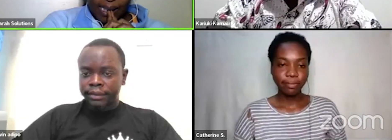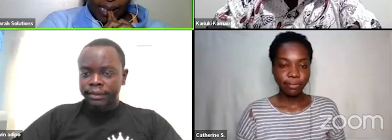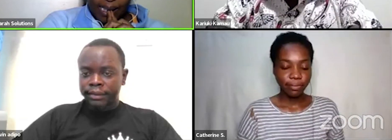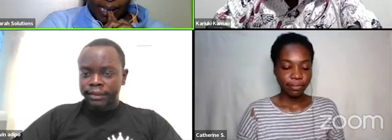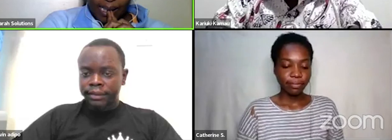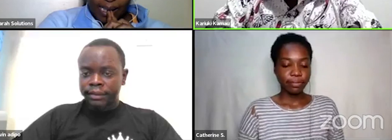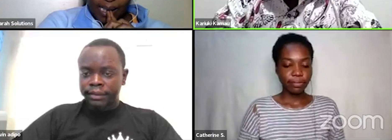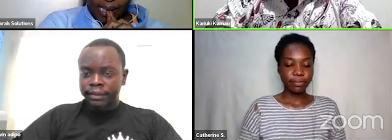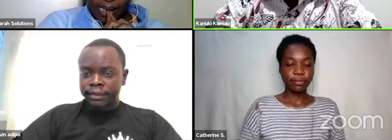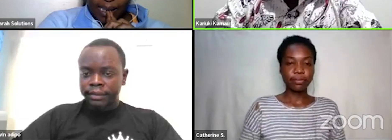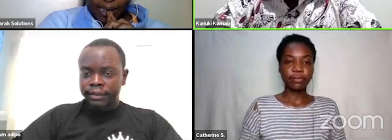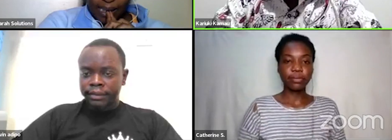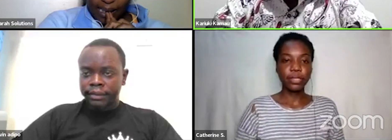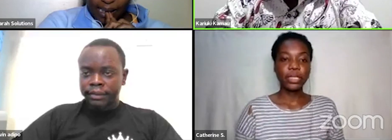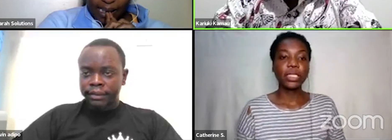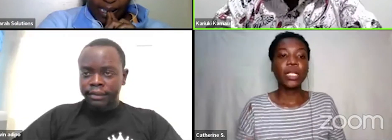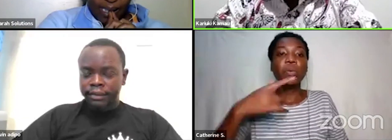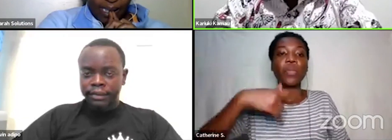We